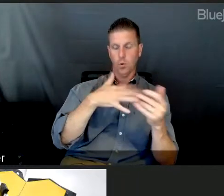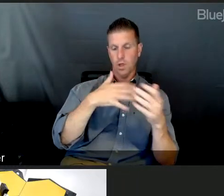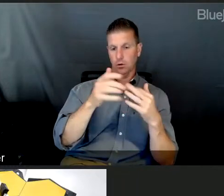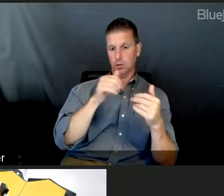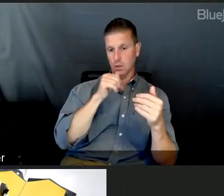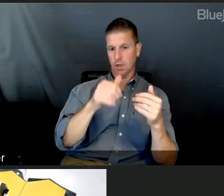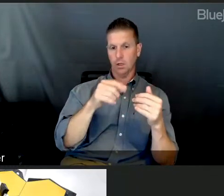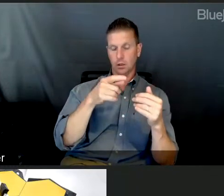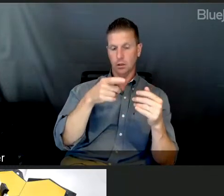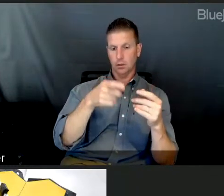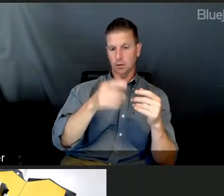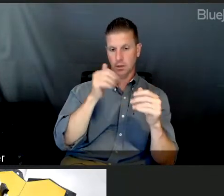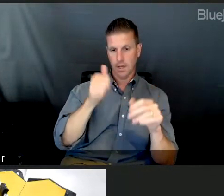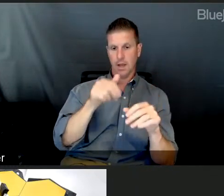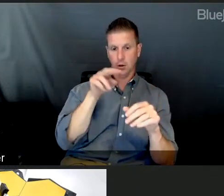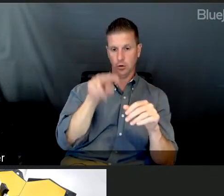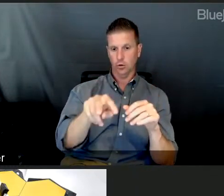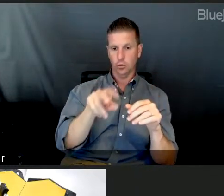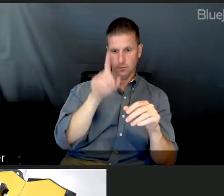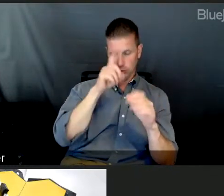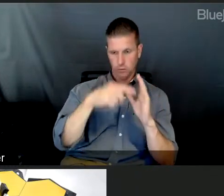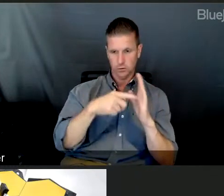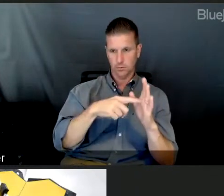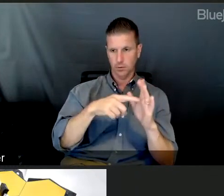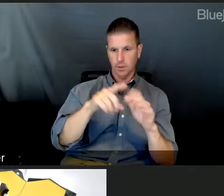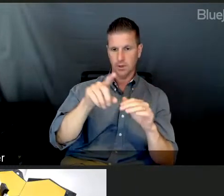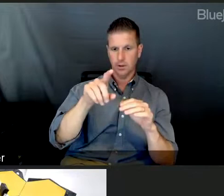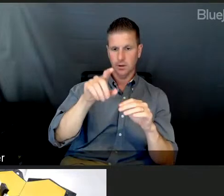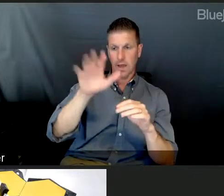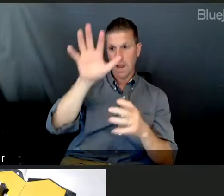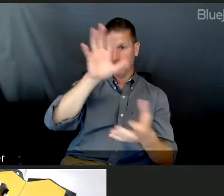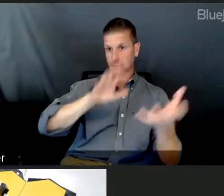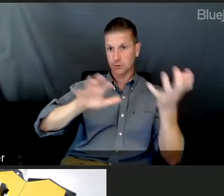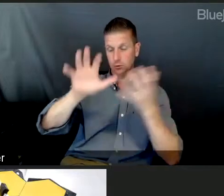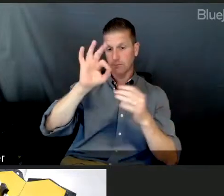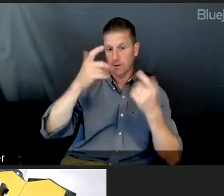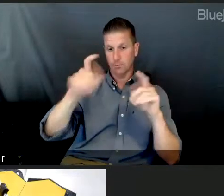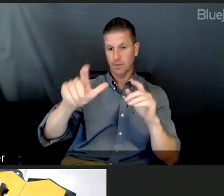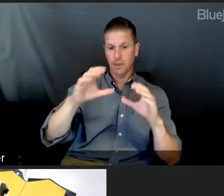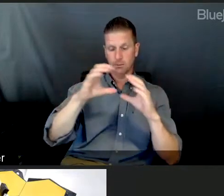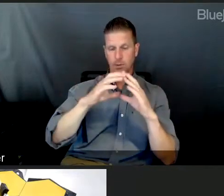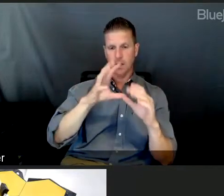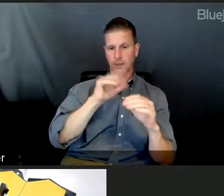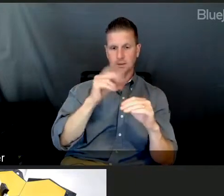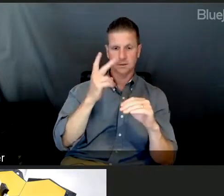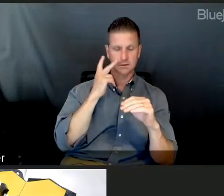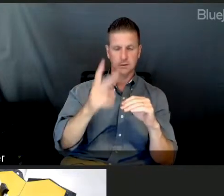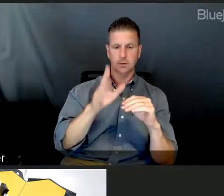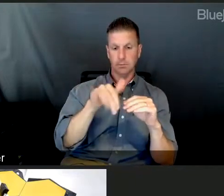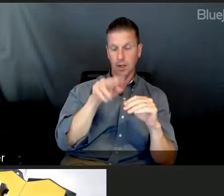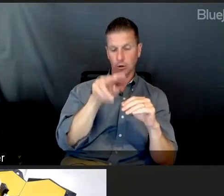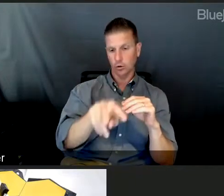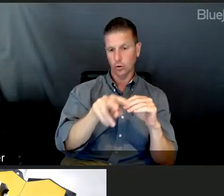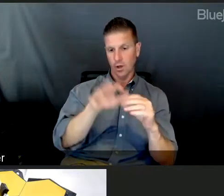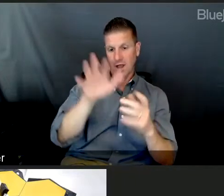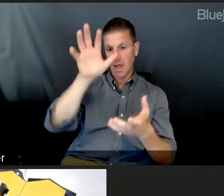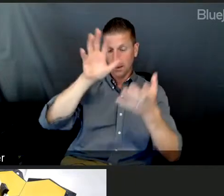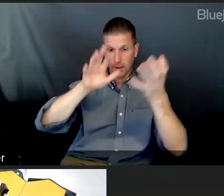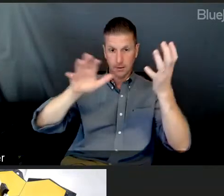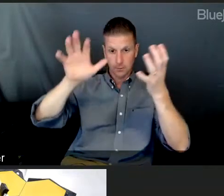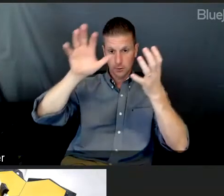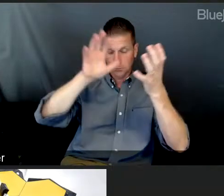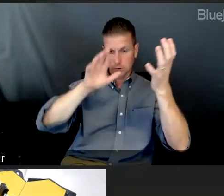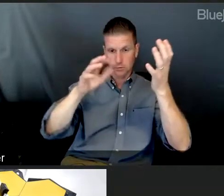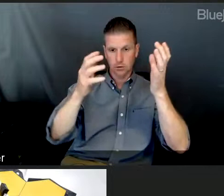they can look at, for example, the atmosphere of a giant planet and see, by looking at its atmosphere, what